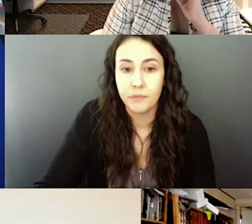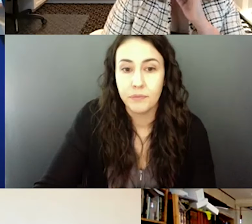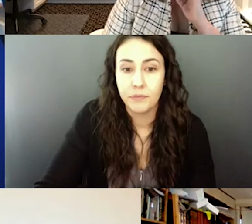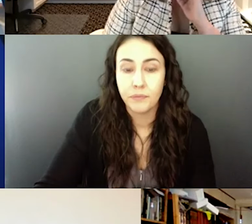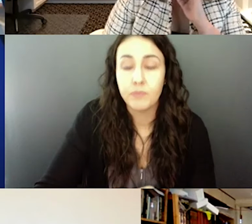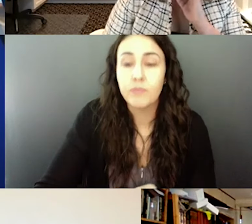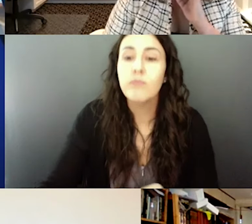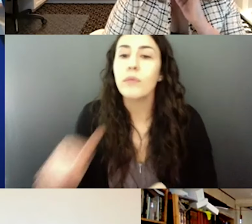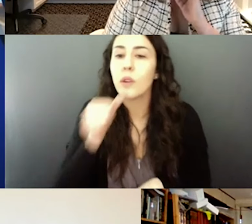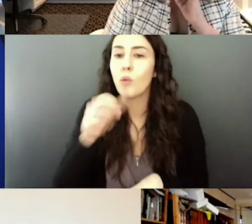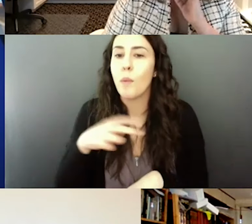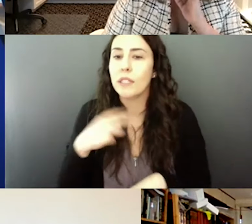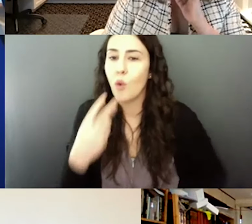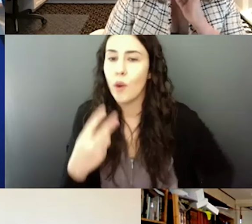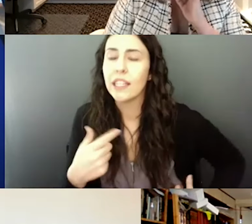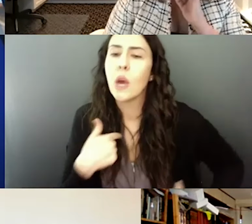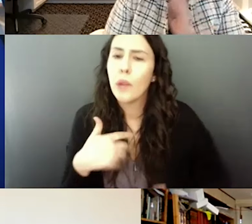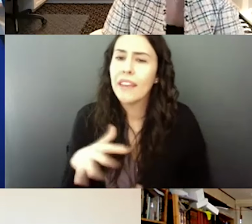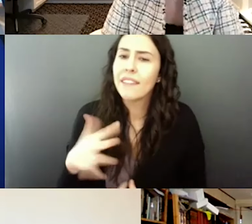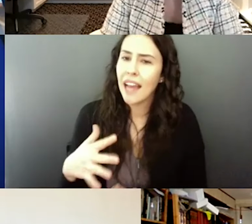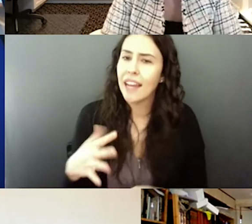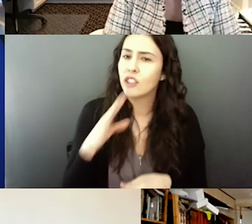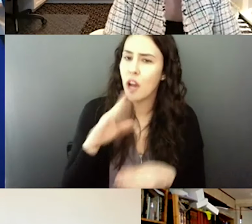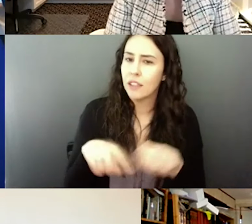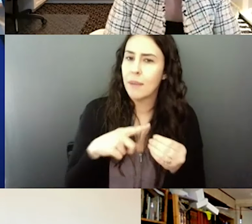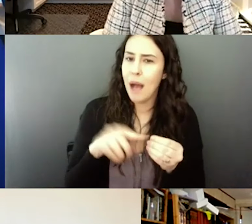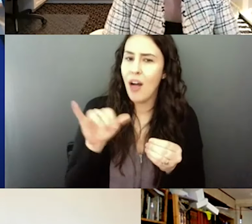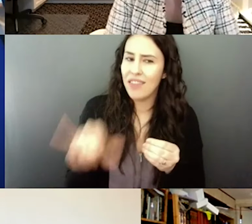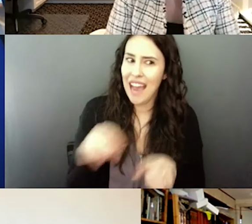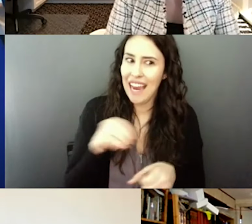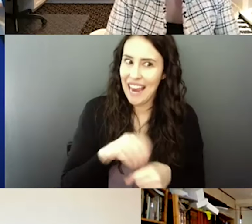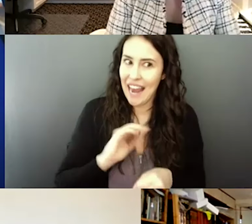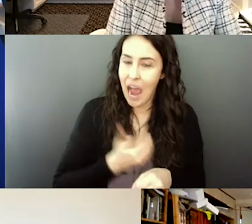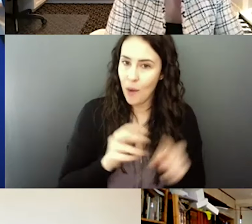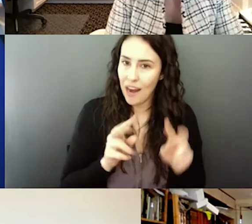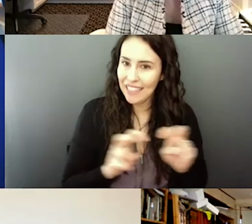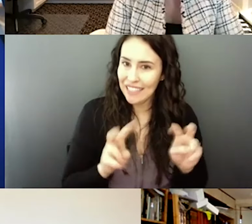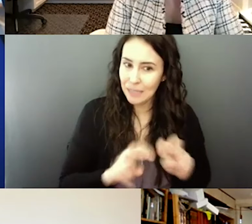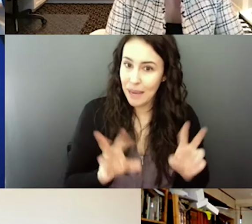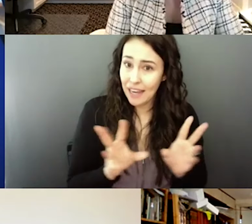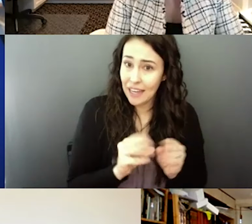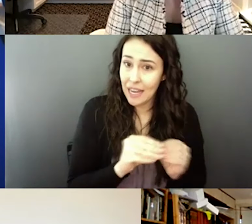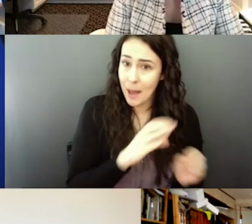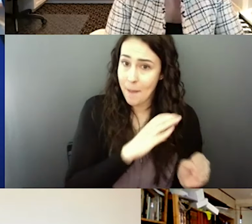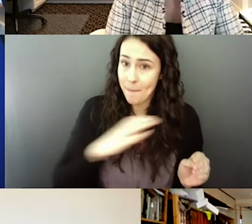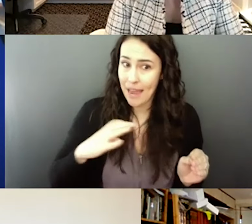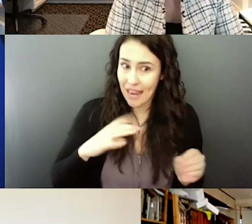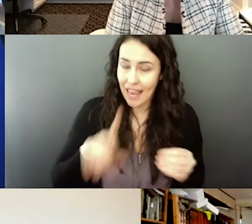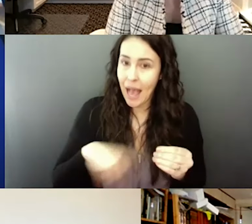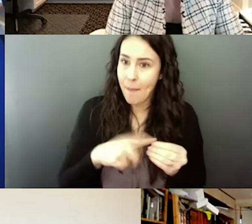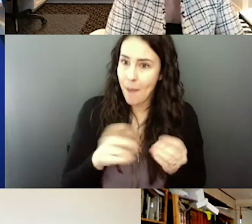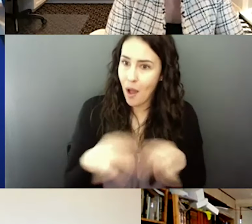We've kind of talked about that in our assessment committee about the importance of including the student learning